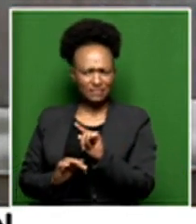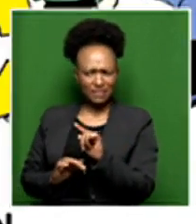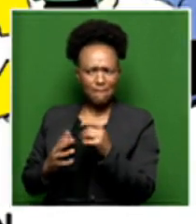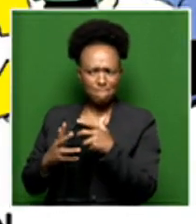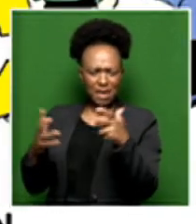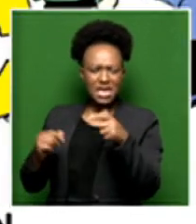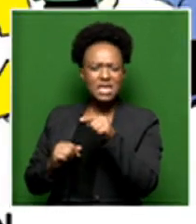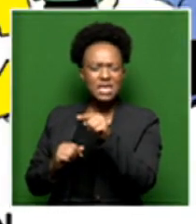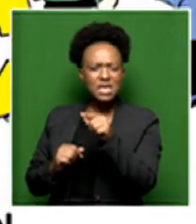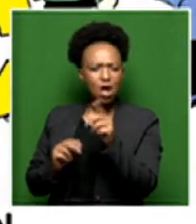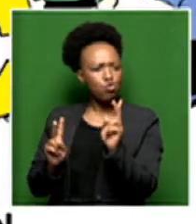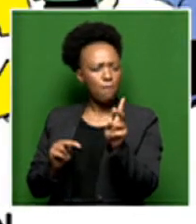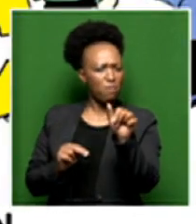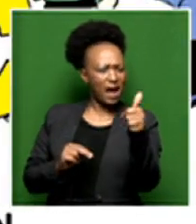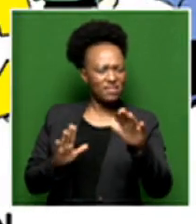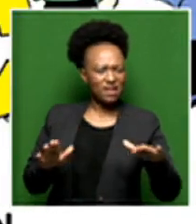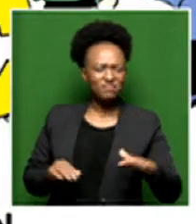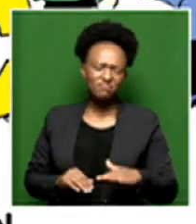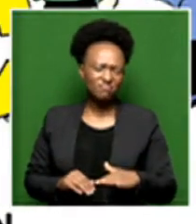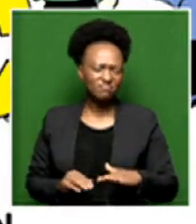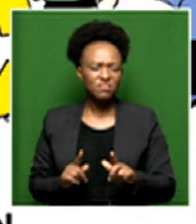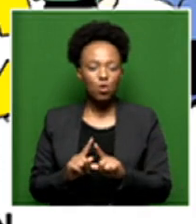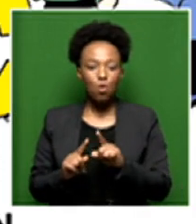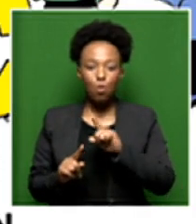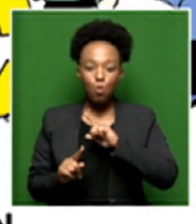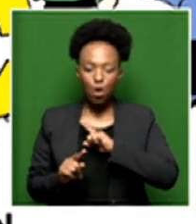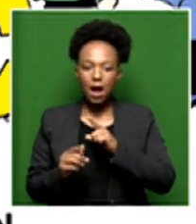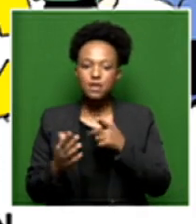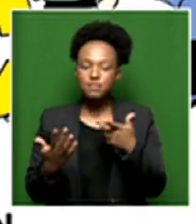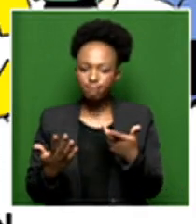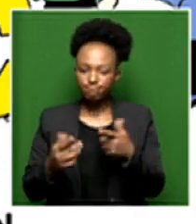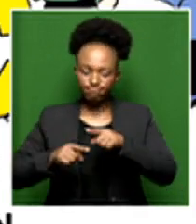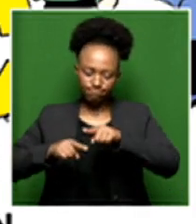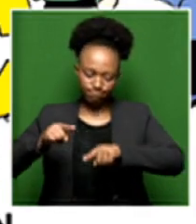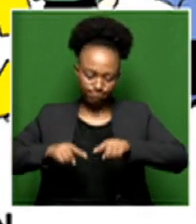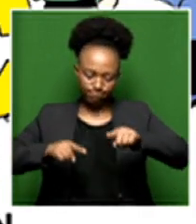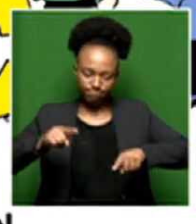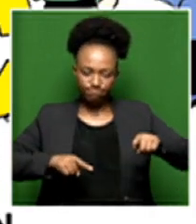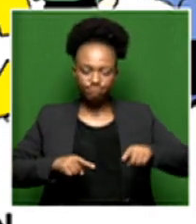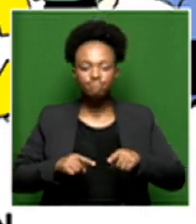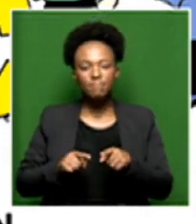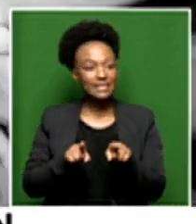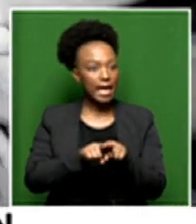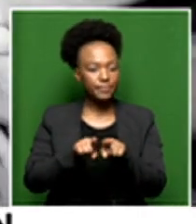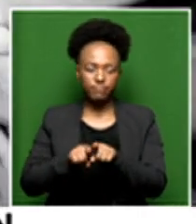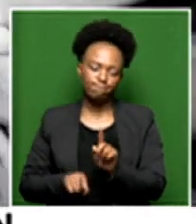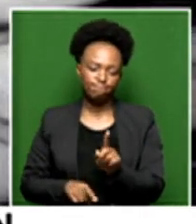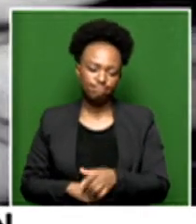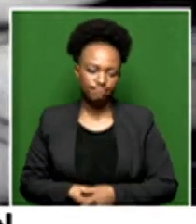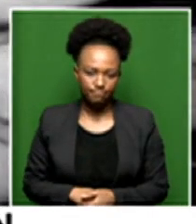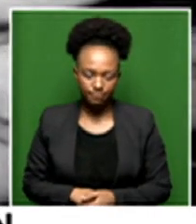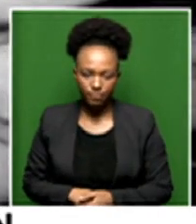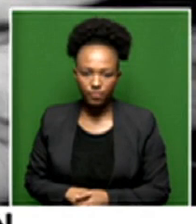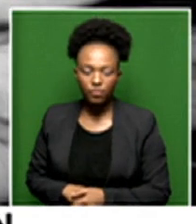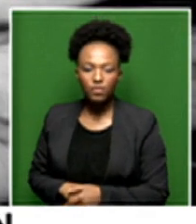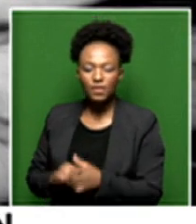greater than for other children. But of course, there's huge variability in terms of the atypical child. Now let's talk